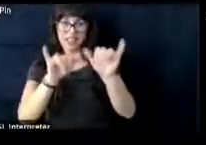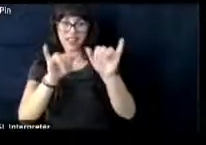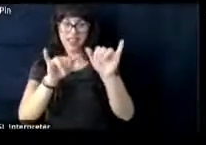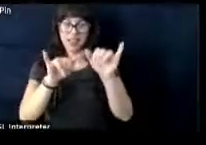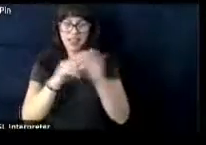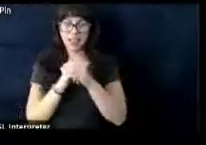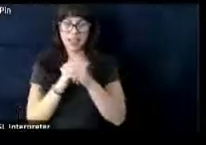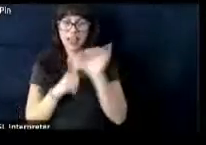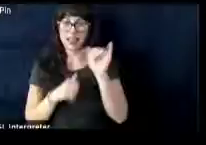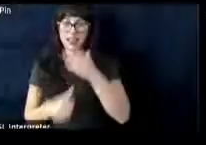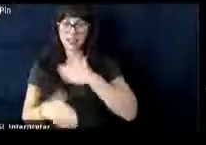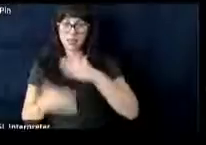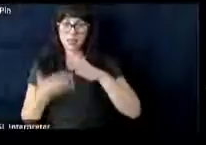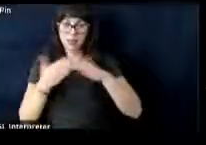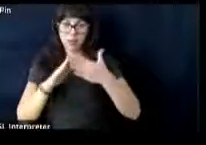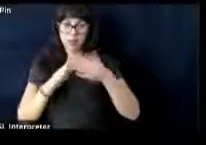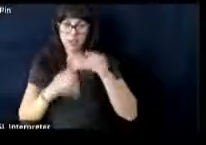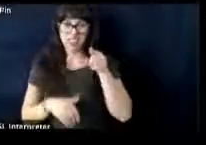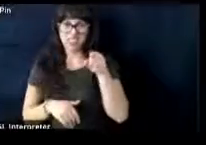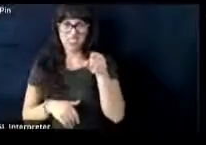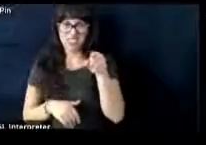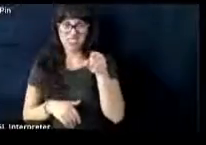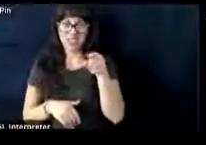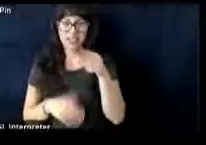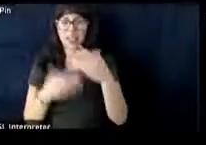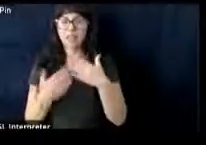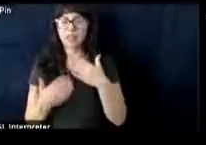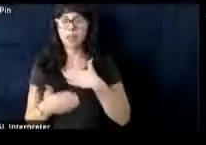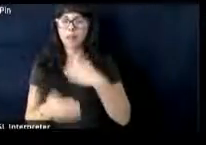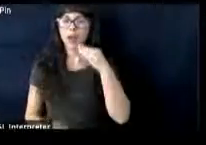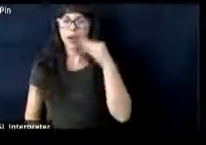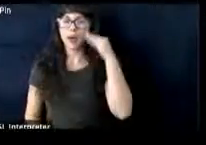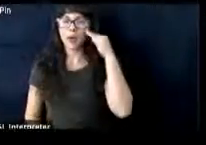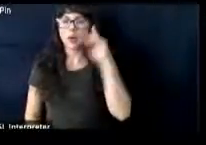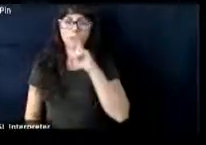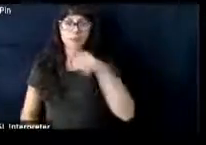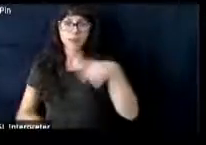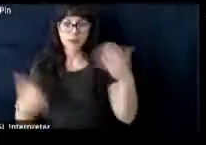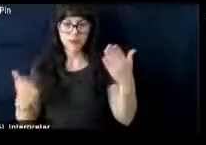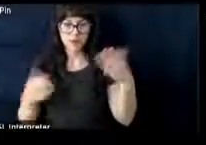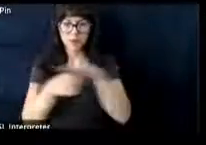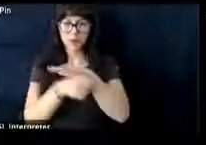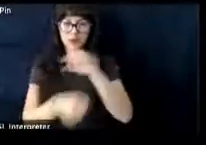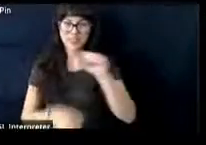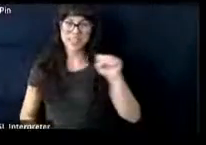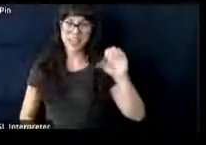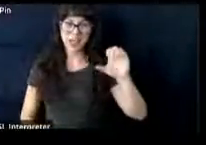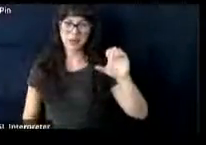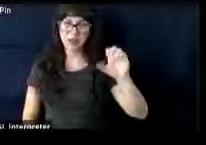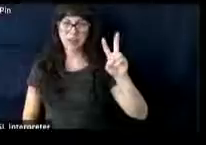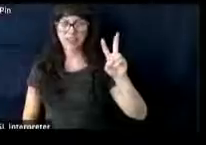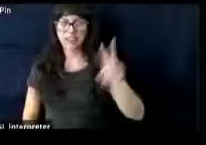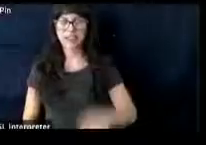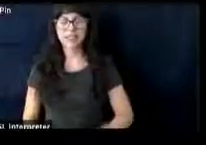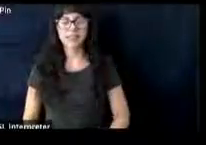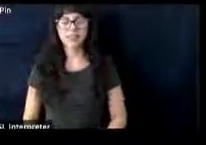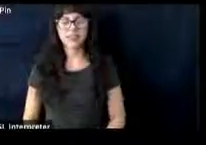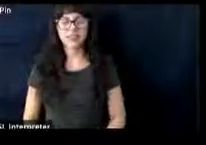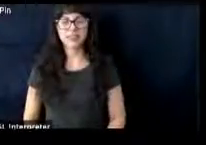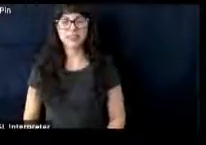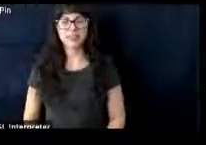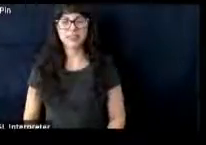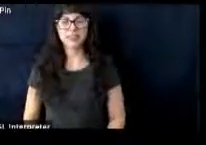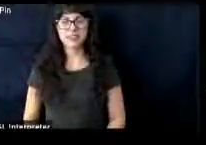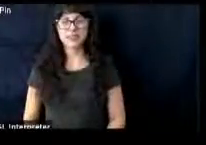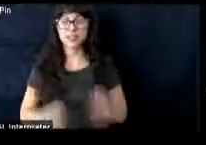That is my community, though I call home the entire Santa Clarita Valley. So during